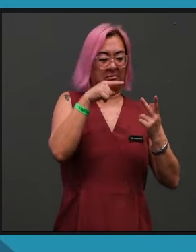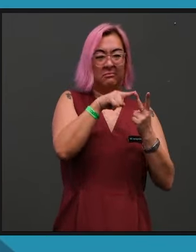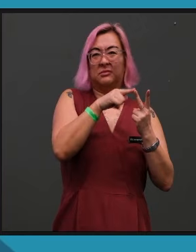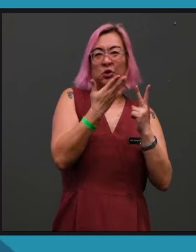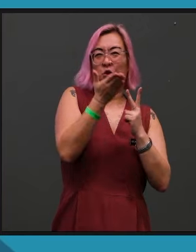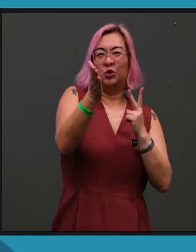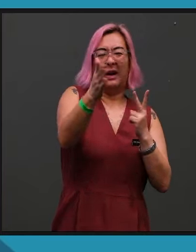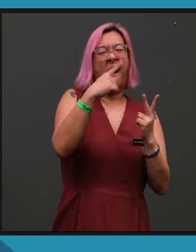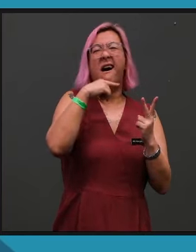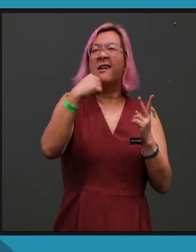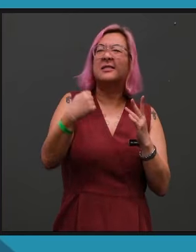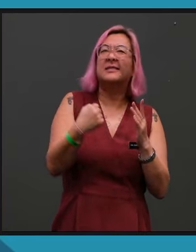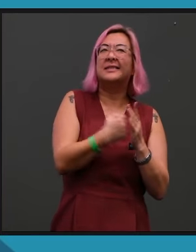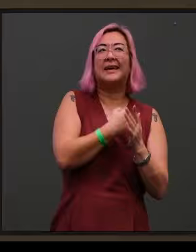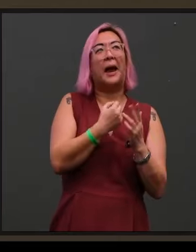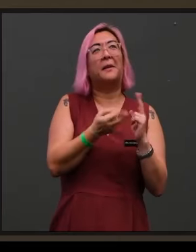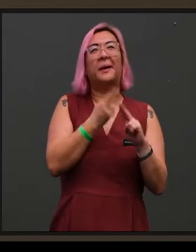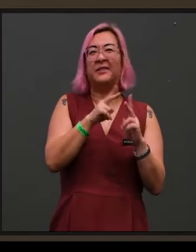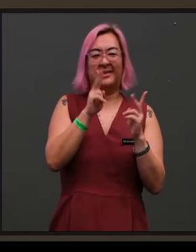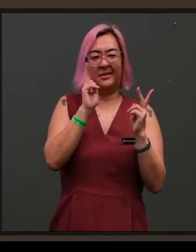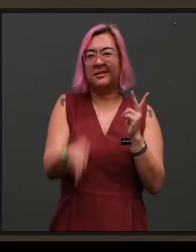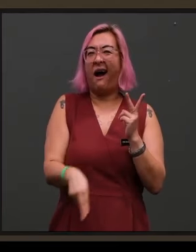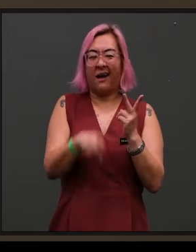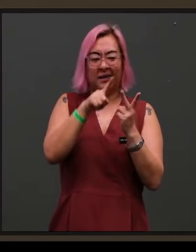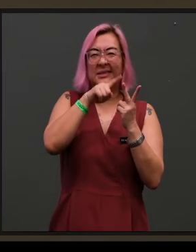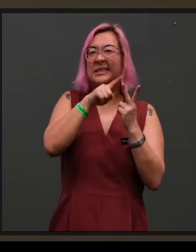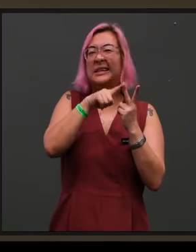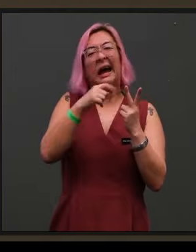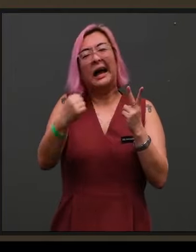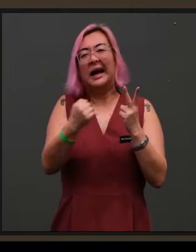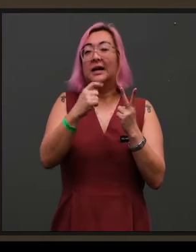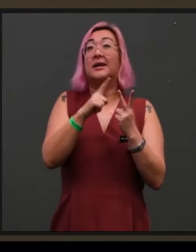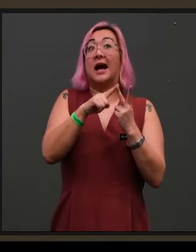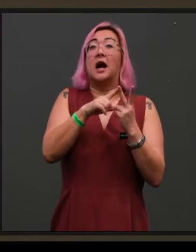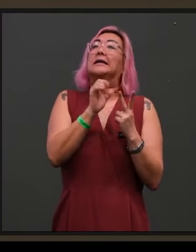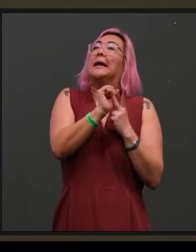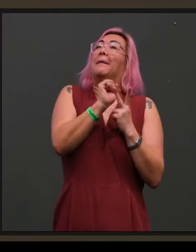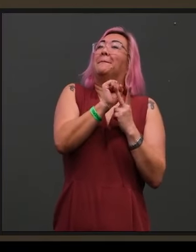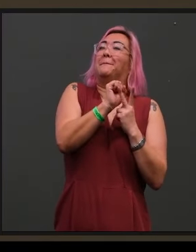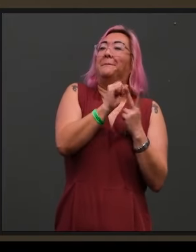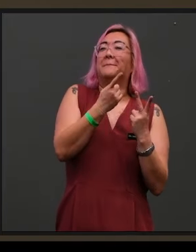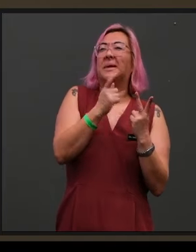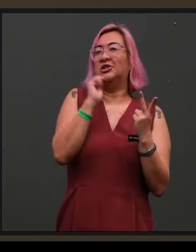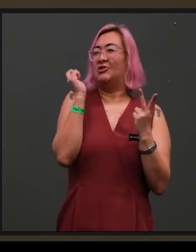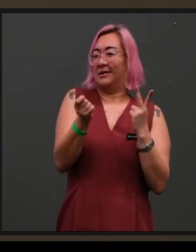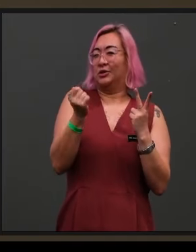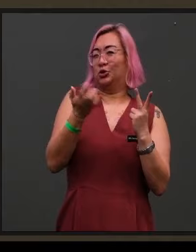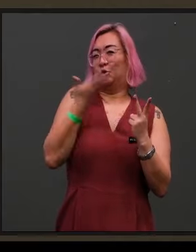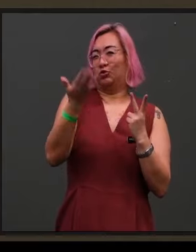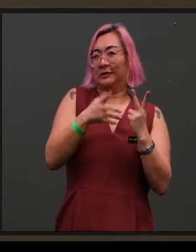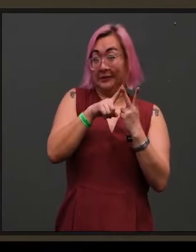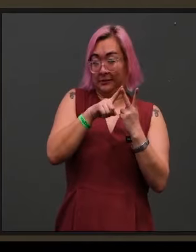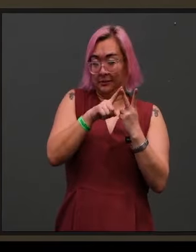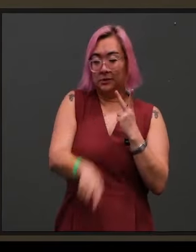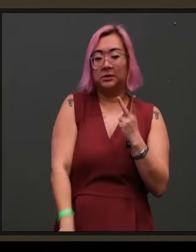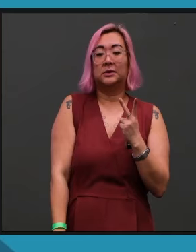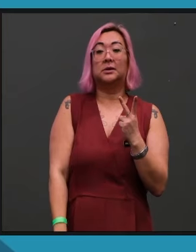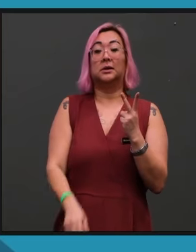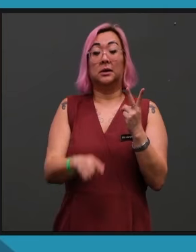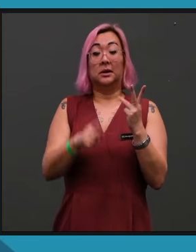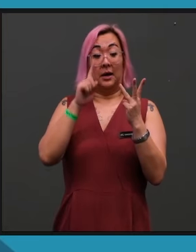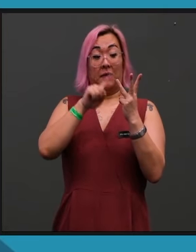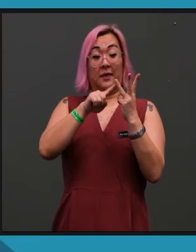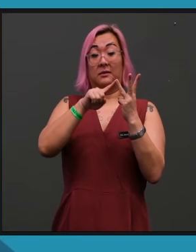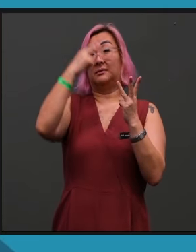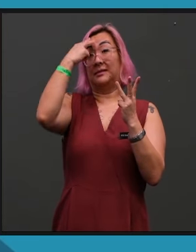if he just dies and then we can't reuse him. So I was like, no, he's not dying, I'm changing that. And Diana